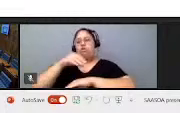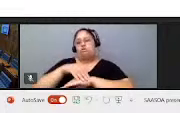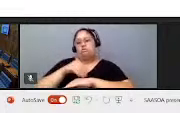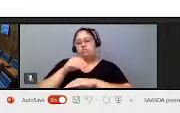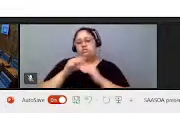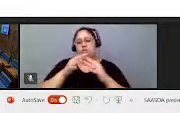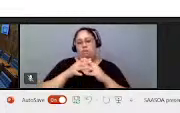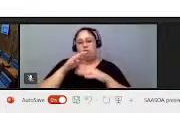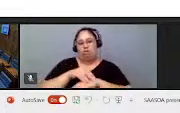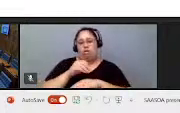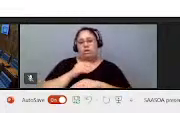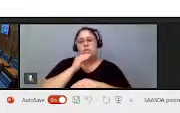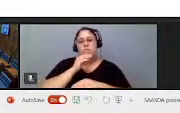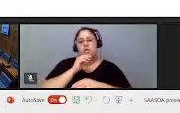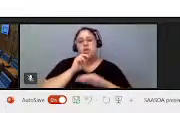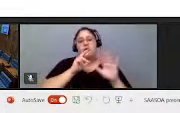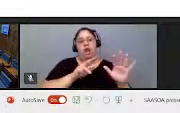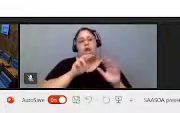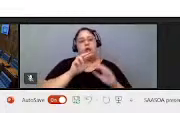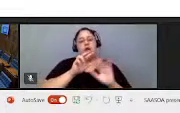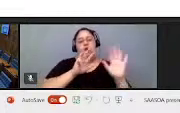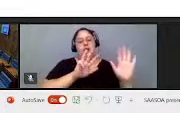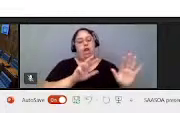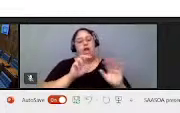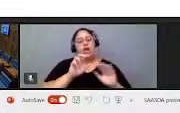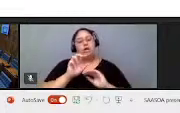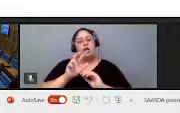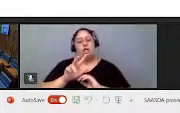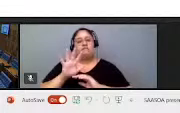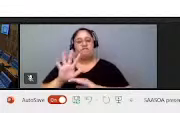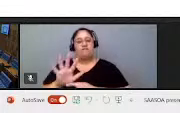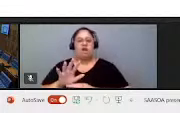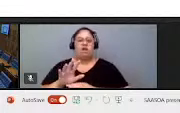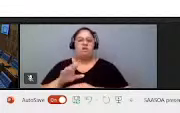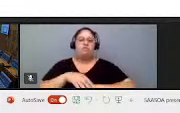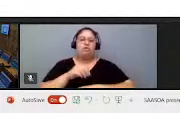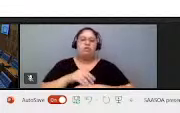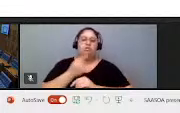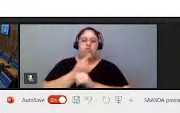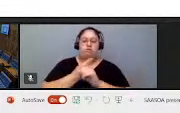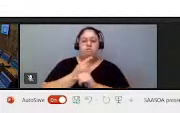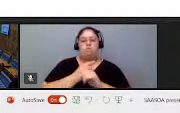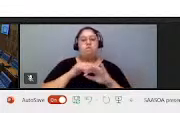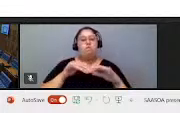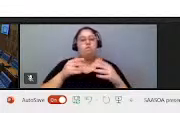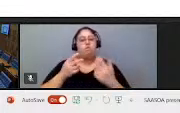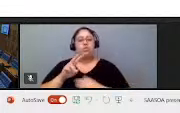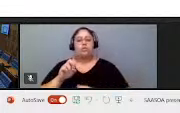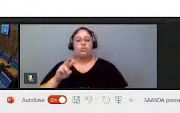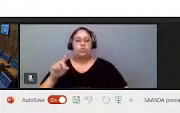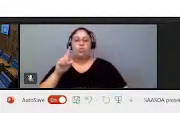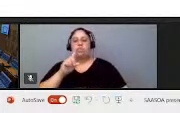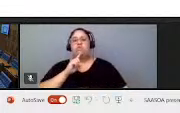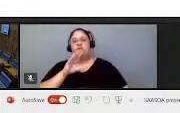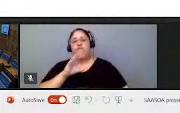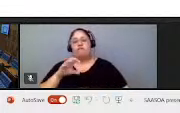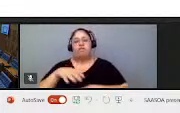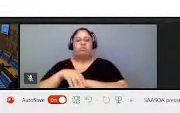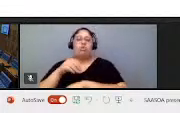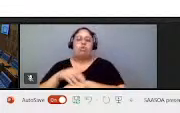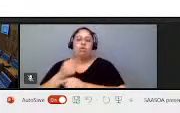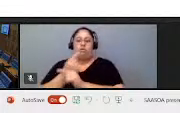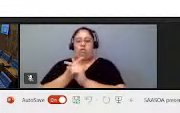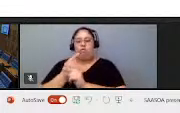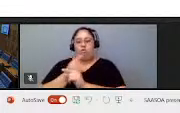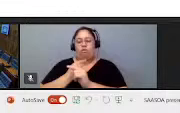an hour or well 2022 was about $1,500 an hour if we look at our average terminal